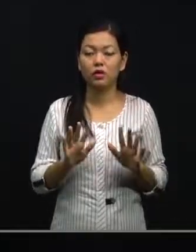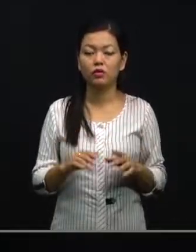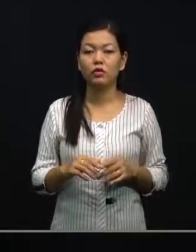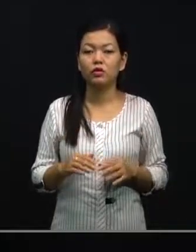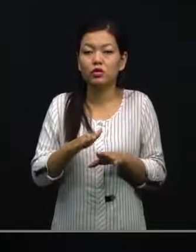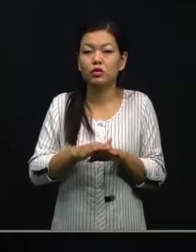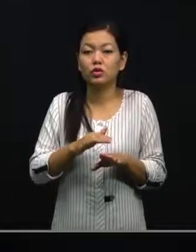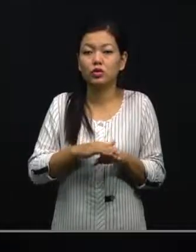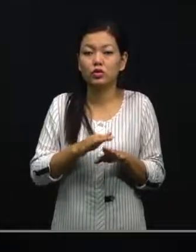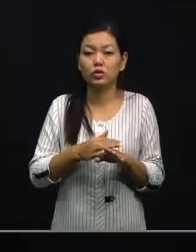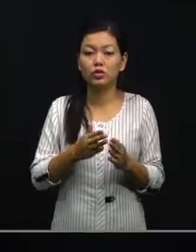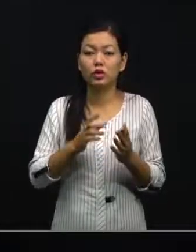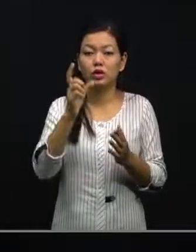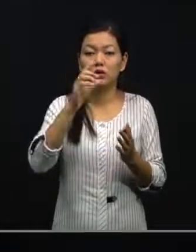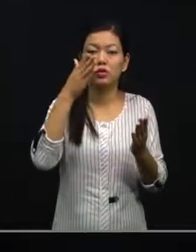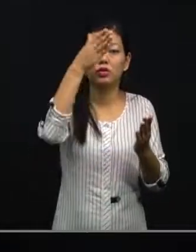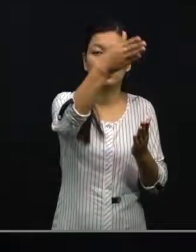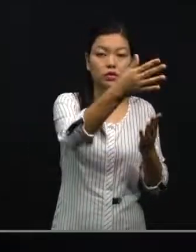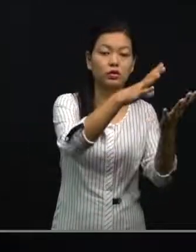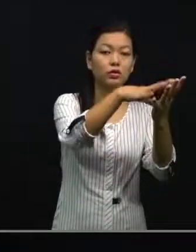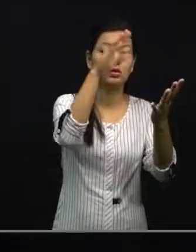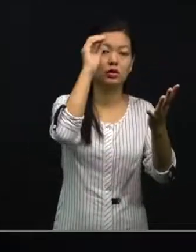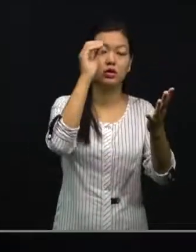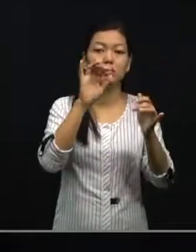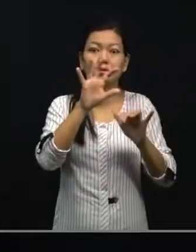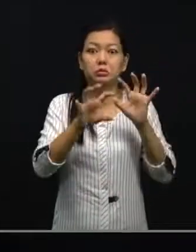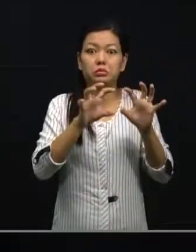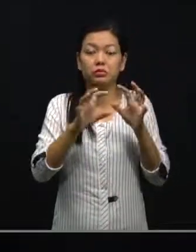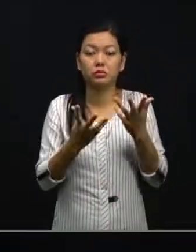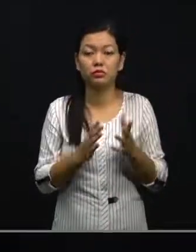The ghost, quote unquote, the ghost said that